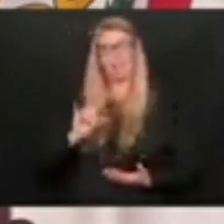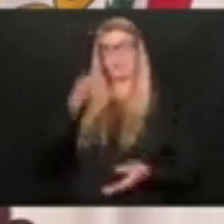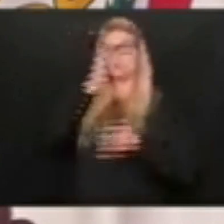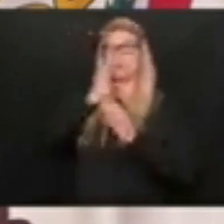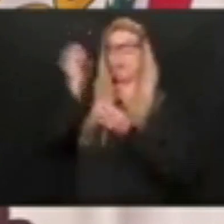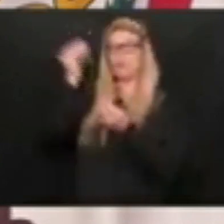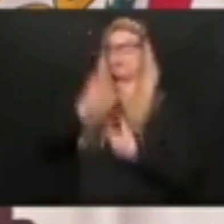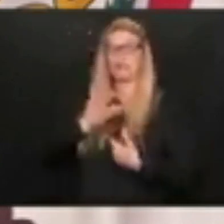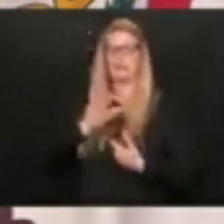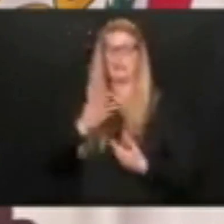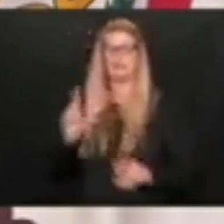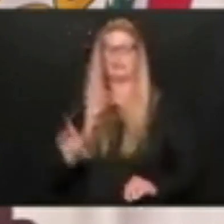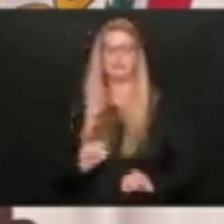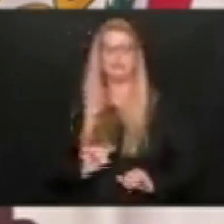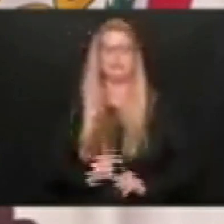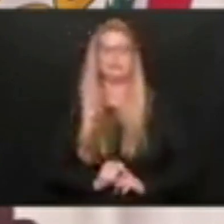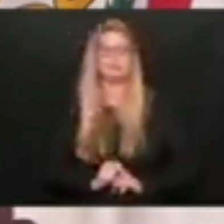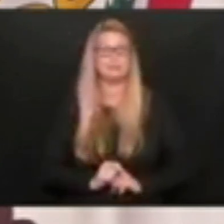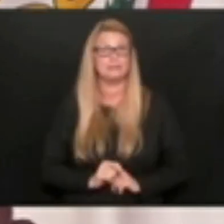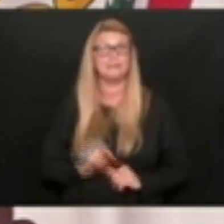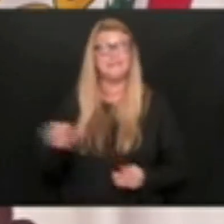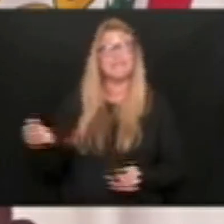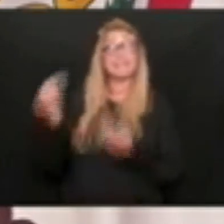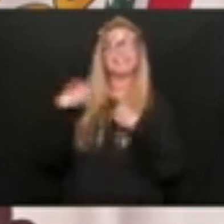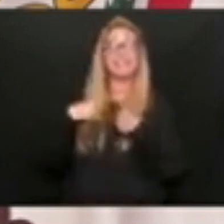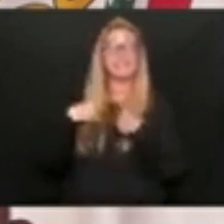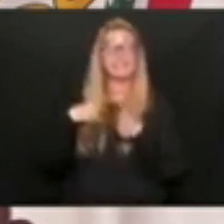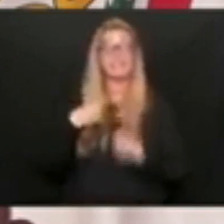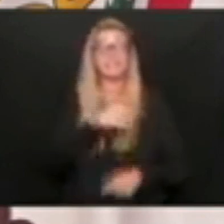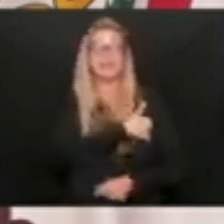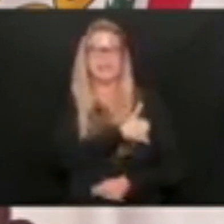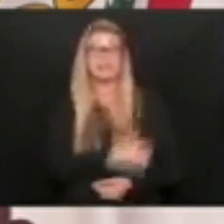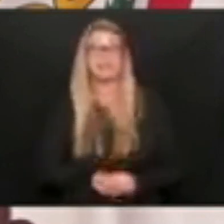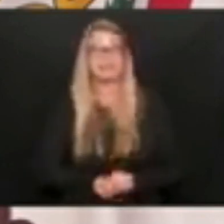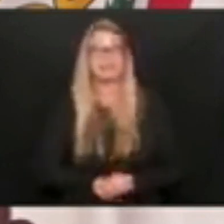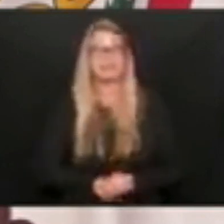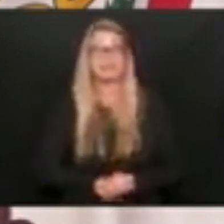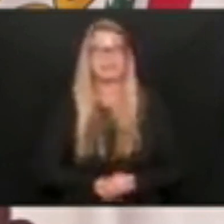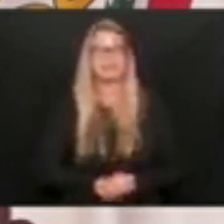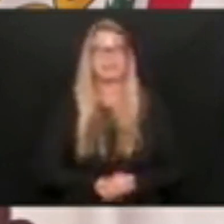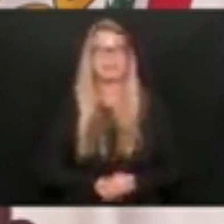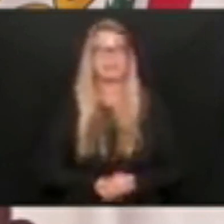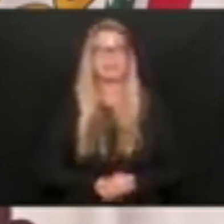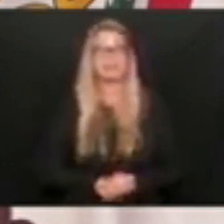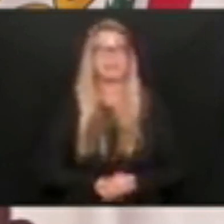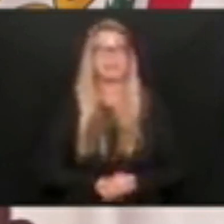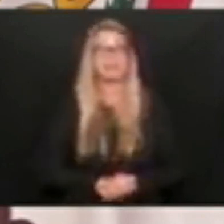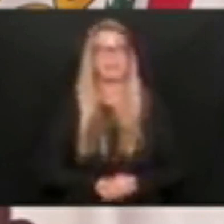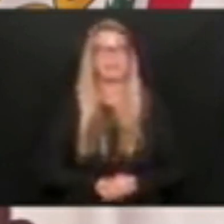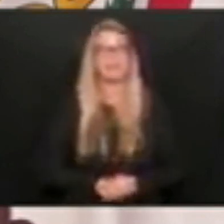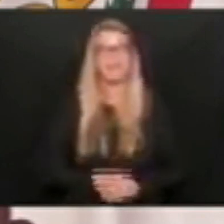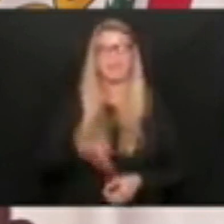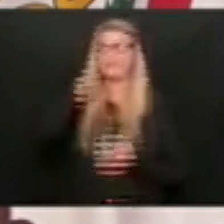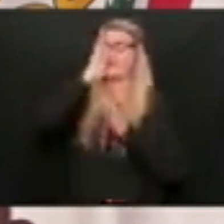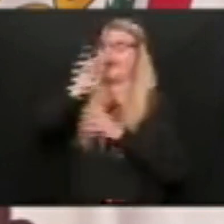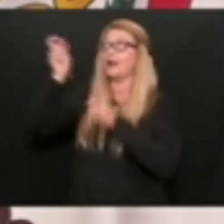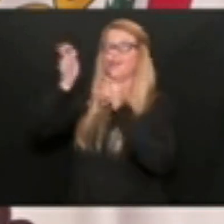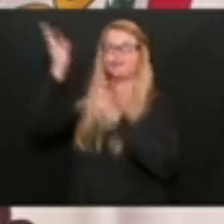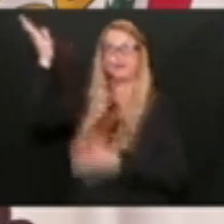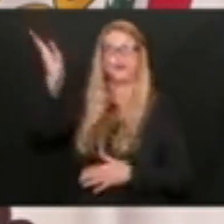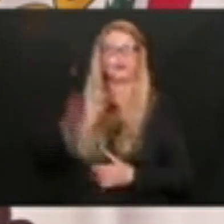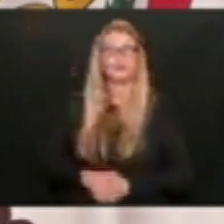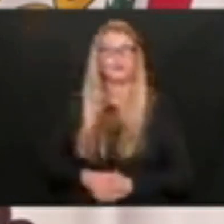telling us to do. He's given us the vaccine. He's absolutely in charge.